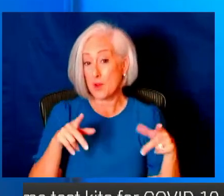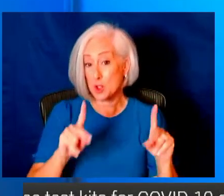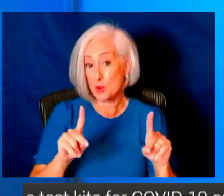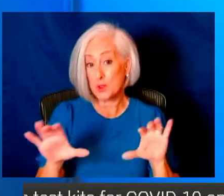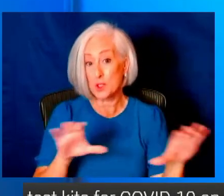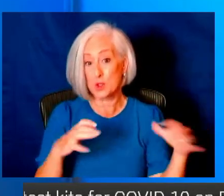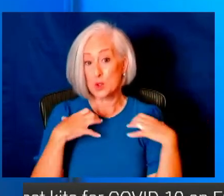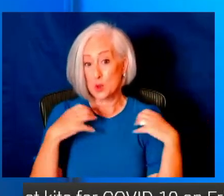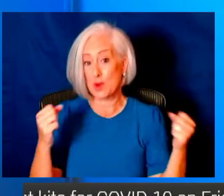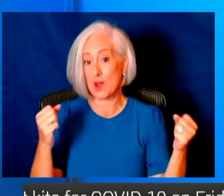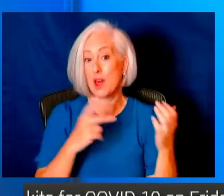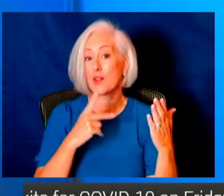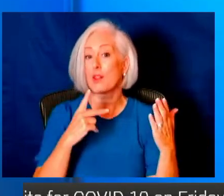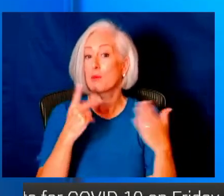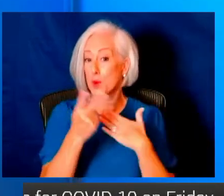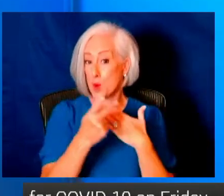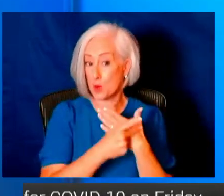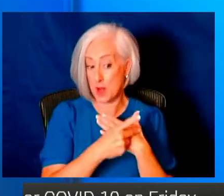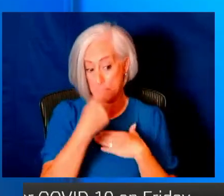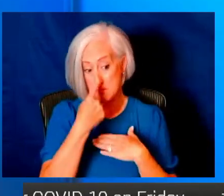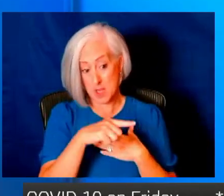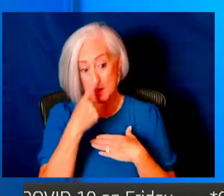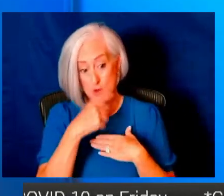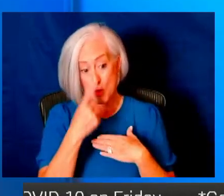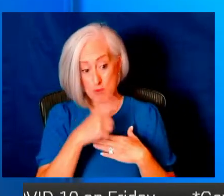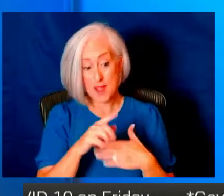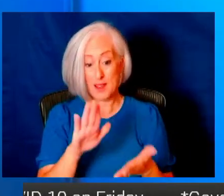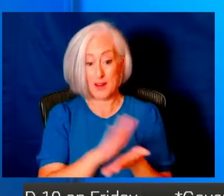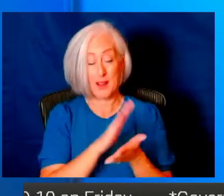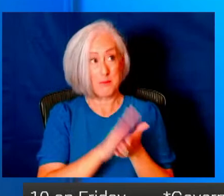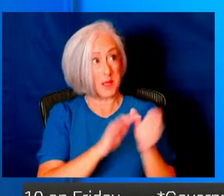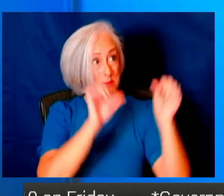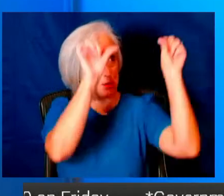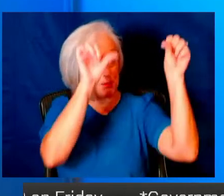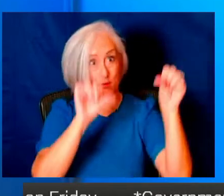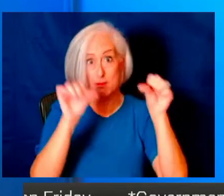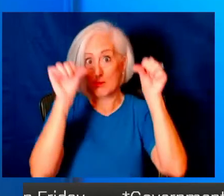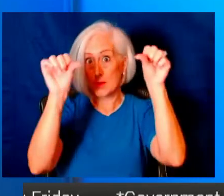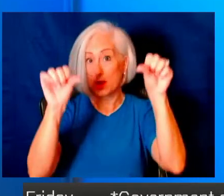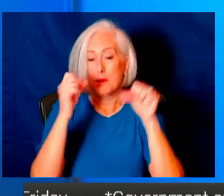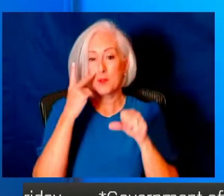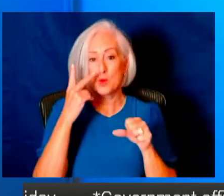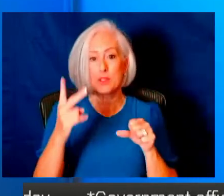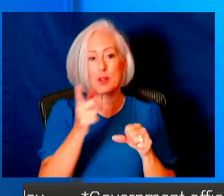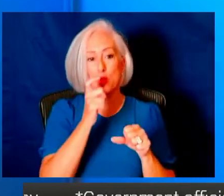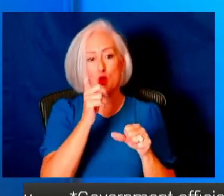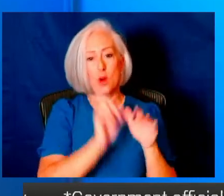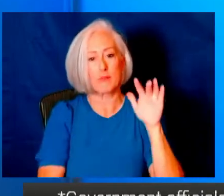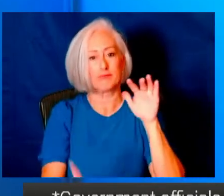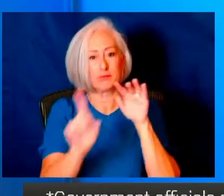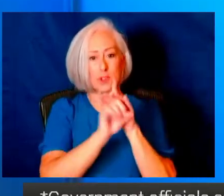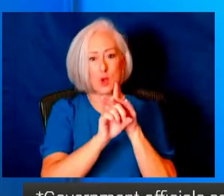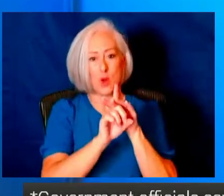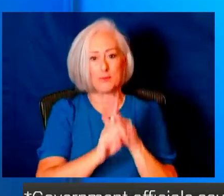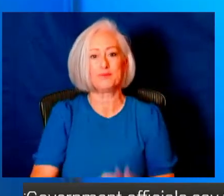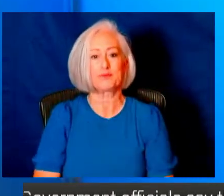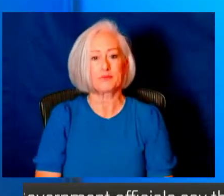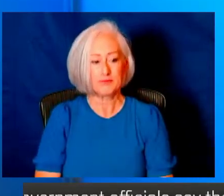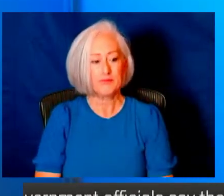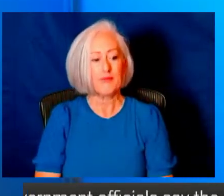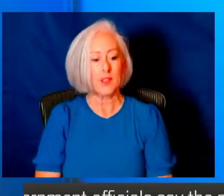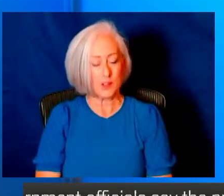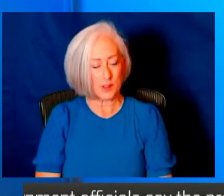program. Can you please let us put up a flyer and see who shows up? And so the women sort of came to us. We tried to